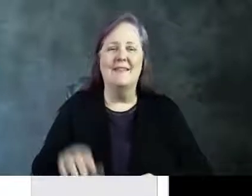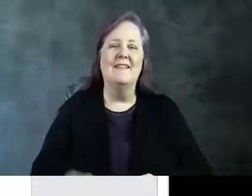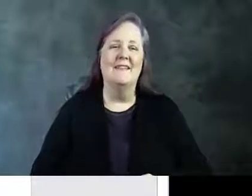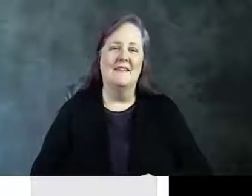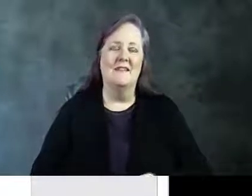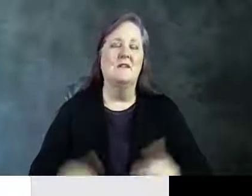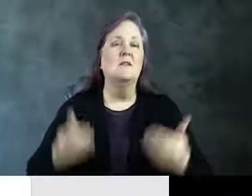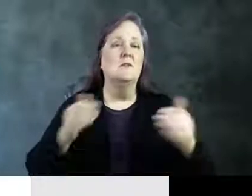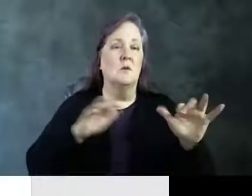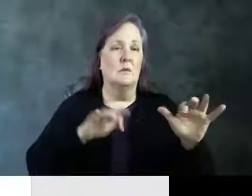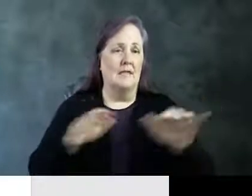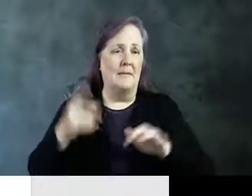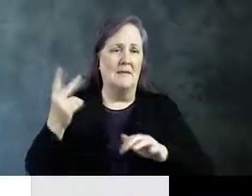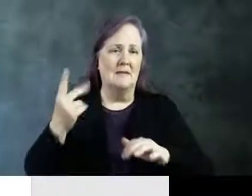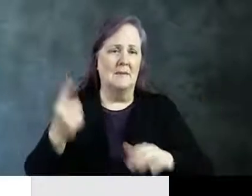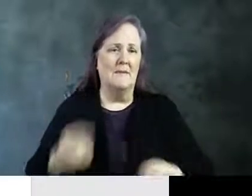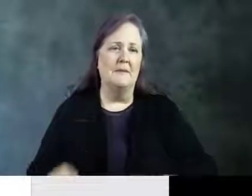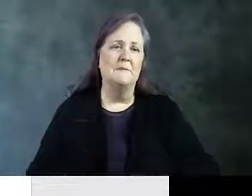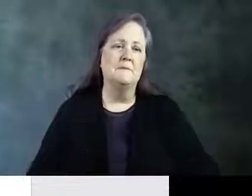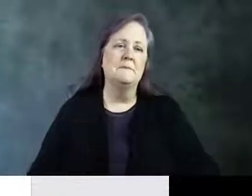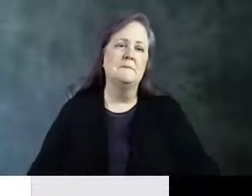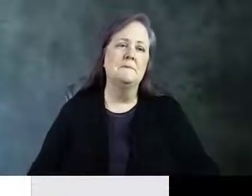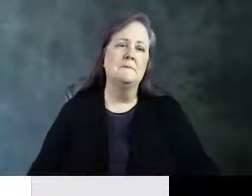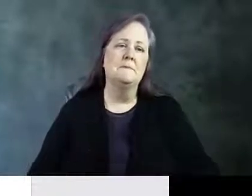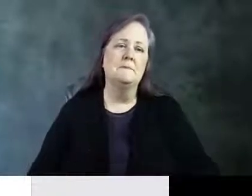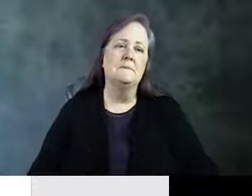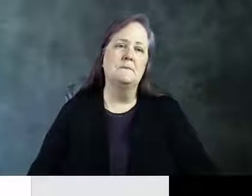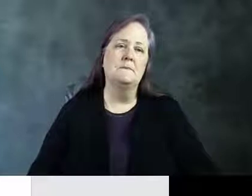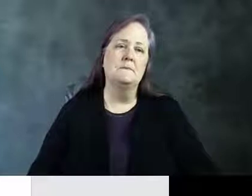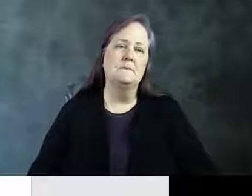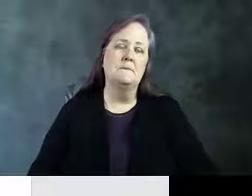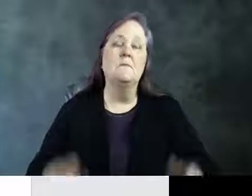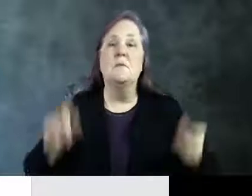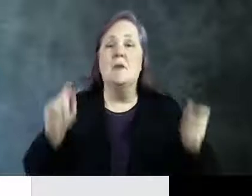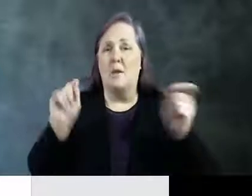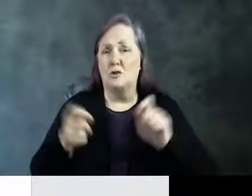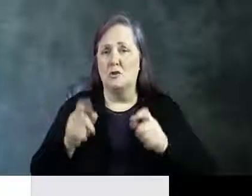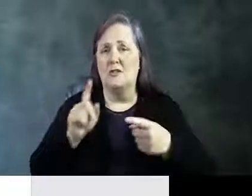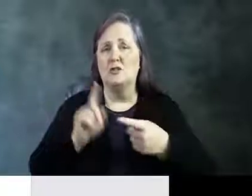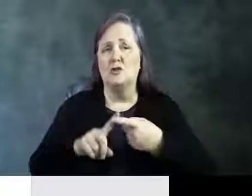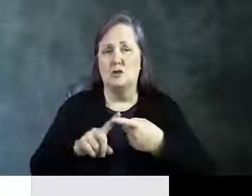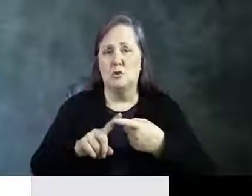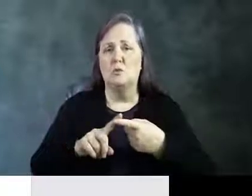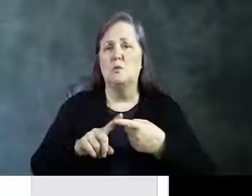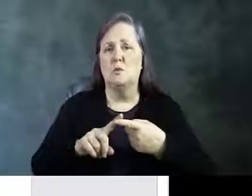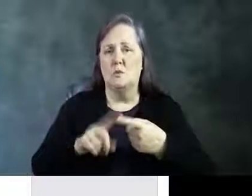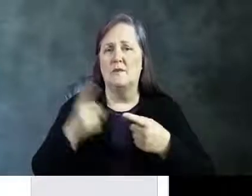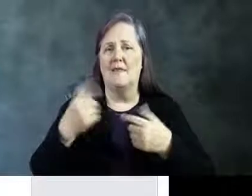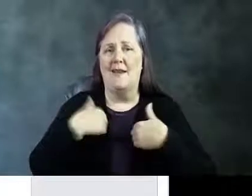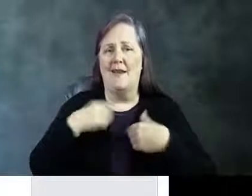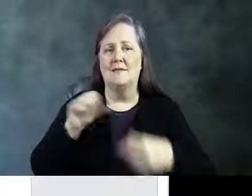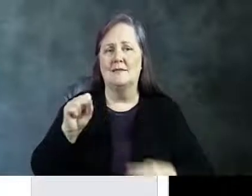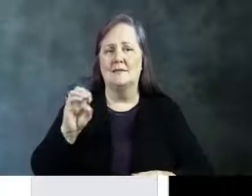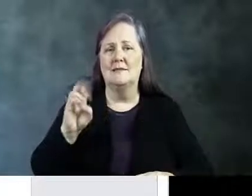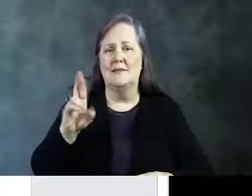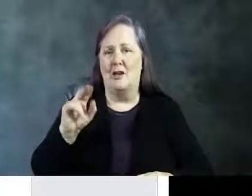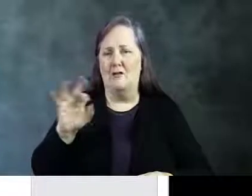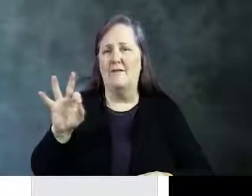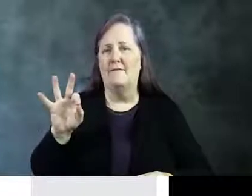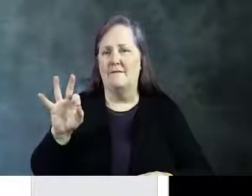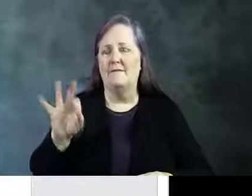and type out something here, and I'm going to move it to, or change it to, a font that has a serif so that folks can see. So I